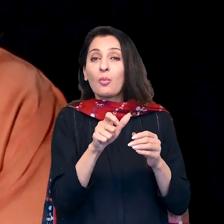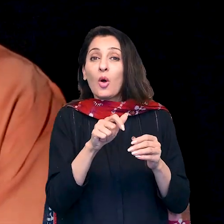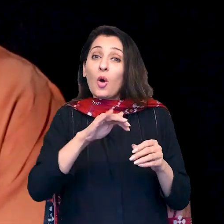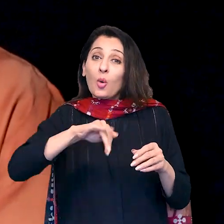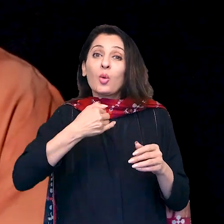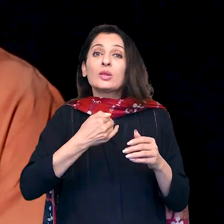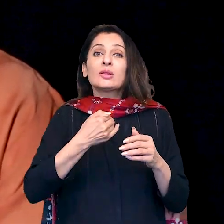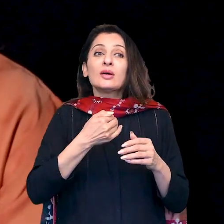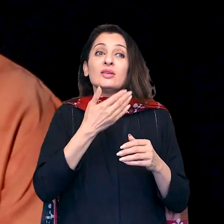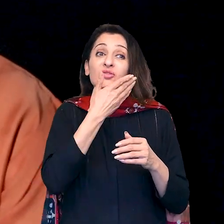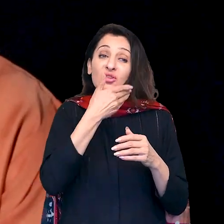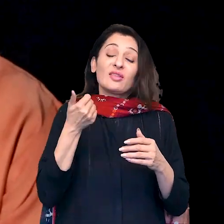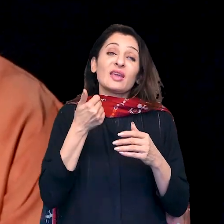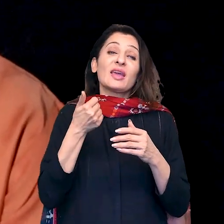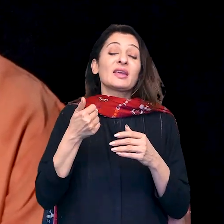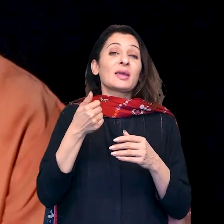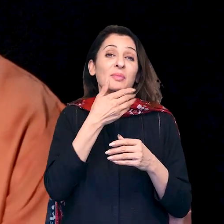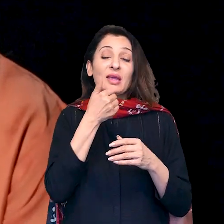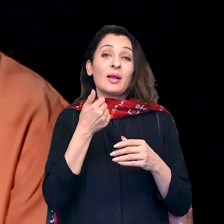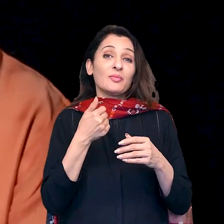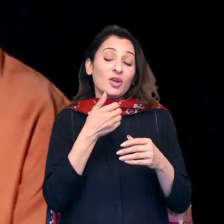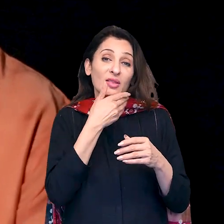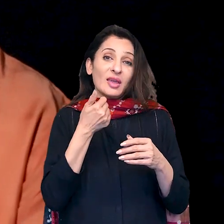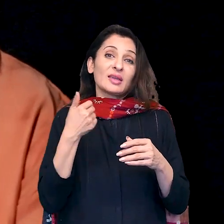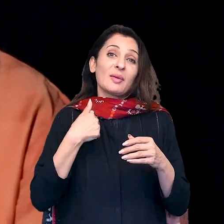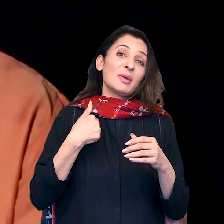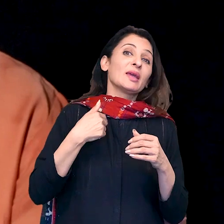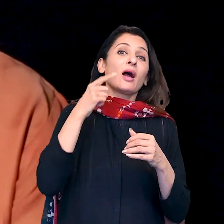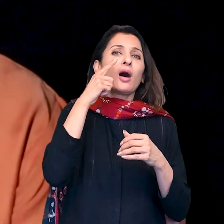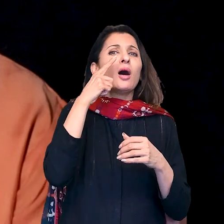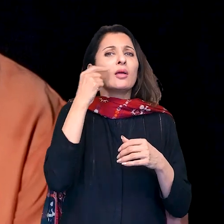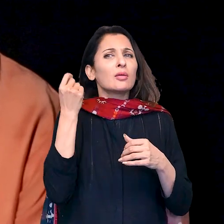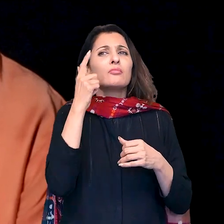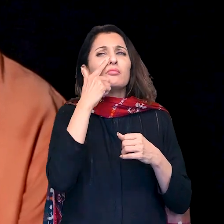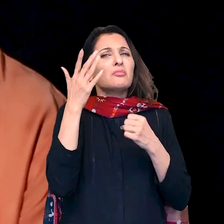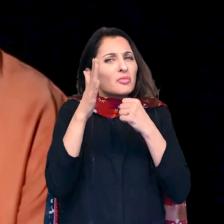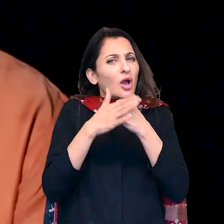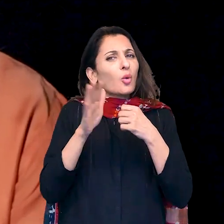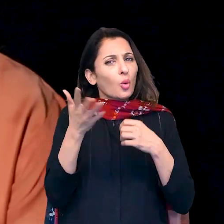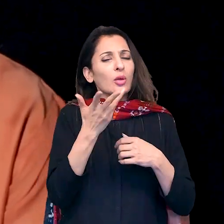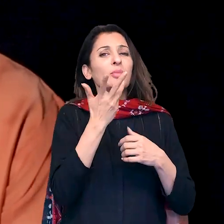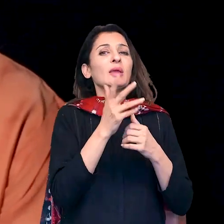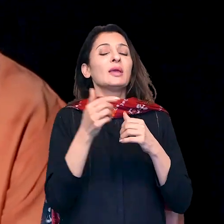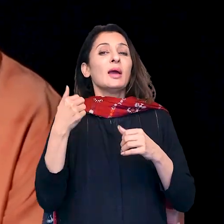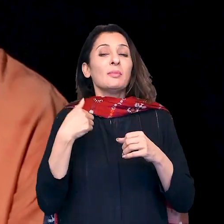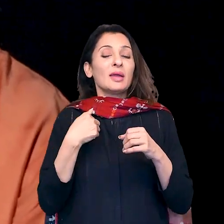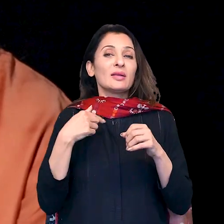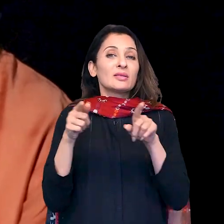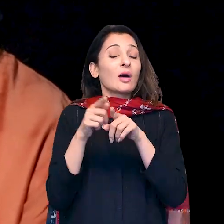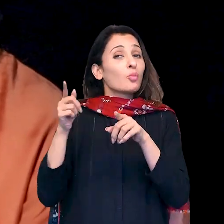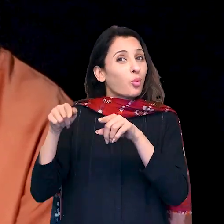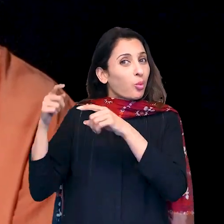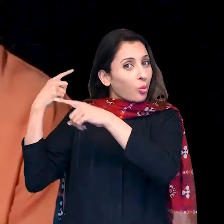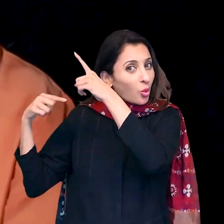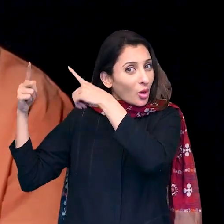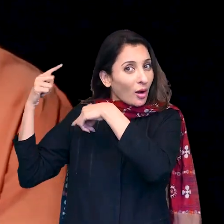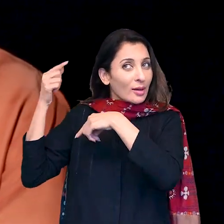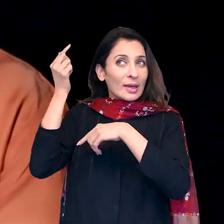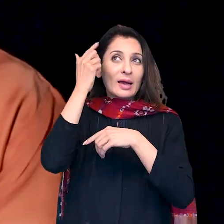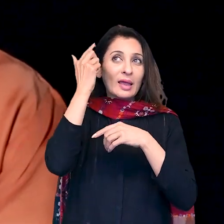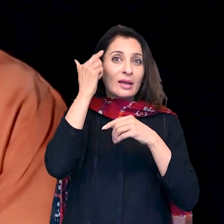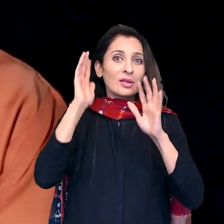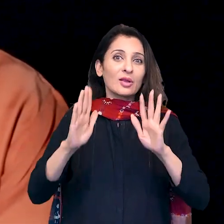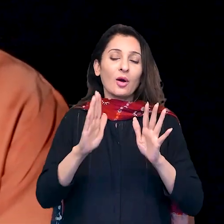would want your partner to be very traditional, it is advised to go for somebody who's already traditional to begin with.